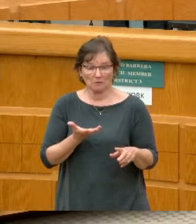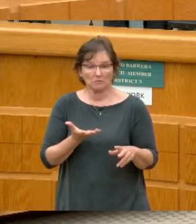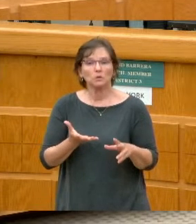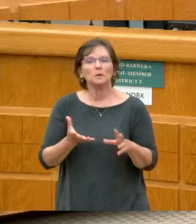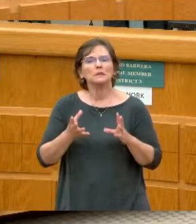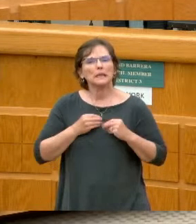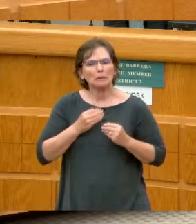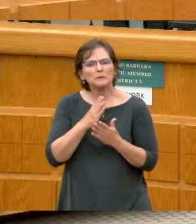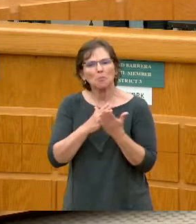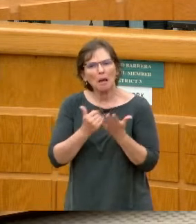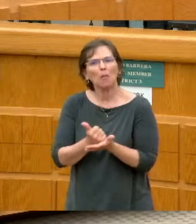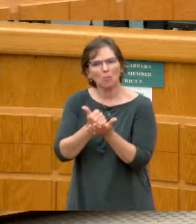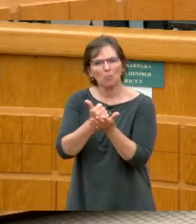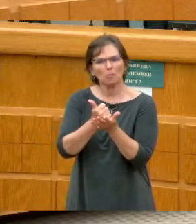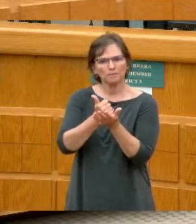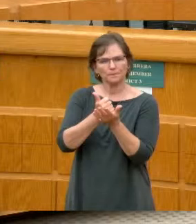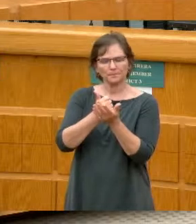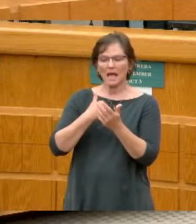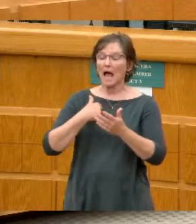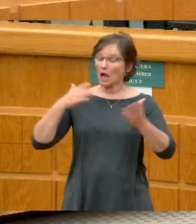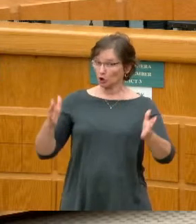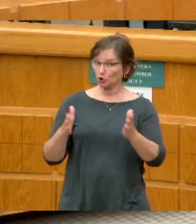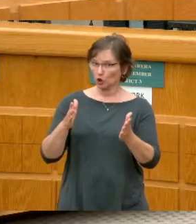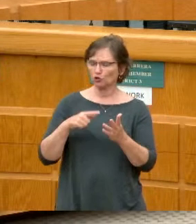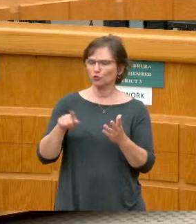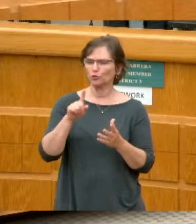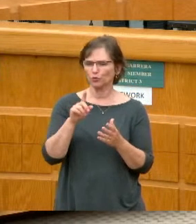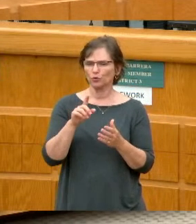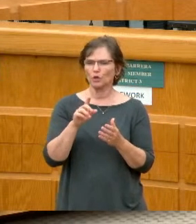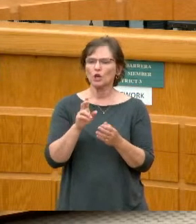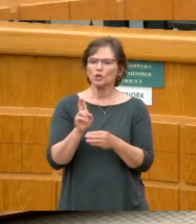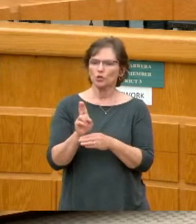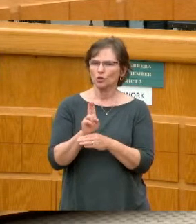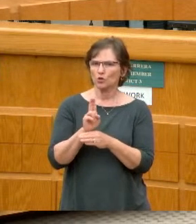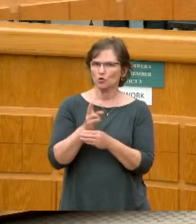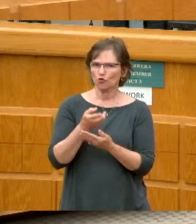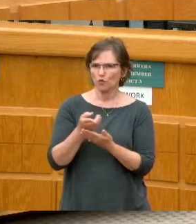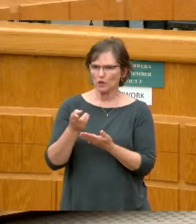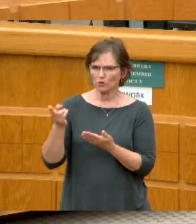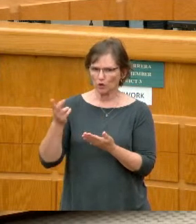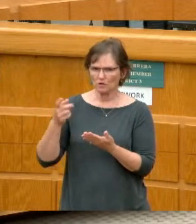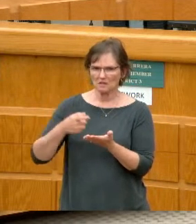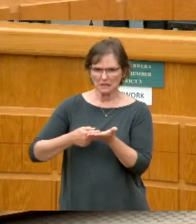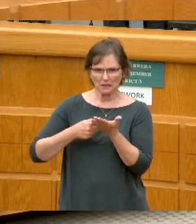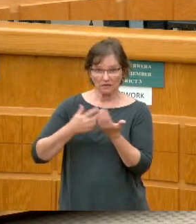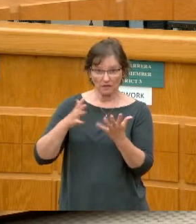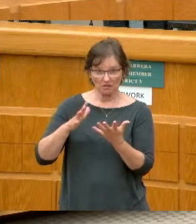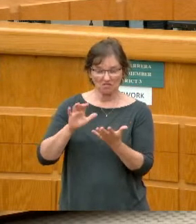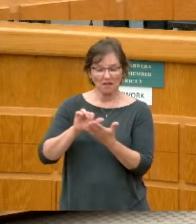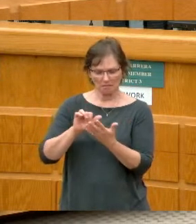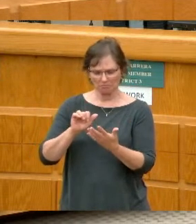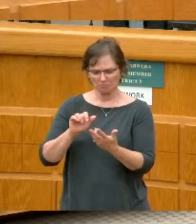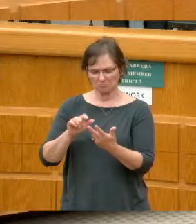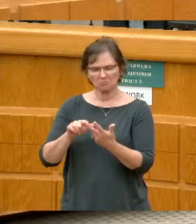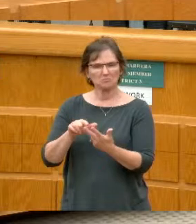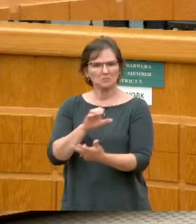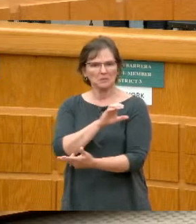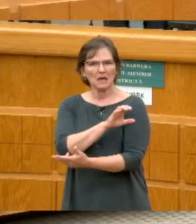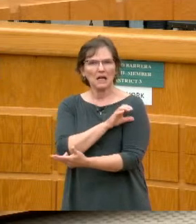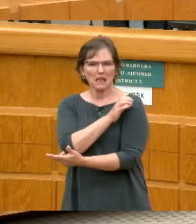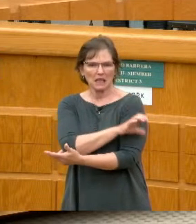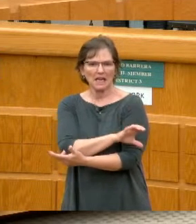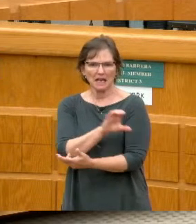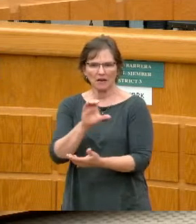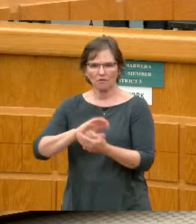telehealth. And our opportunity for this to be successful really depends, I think, a